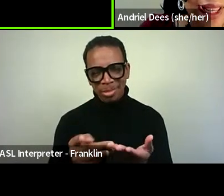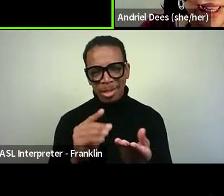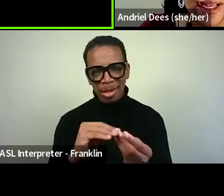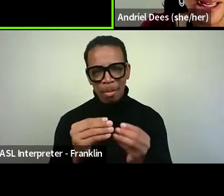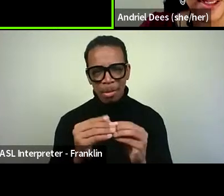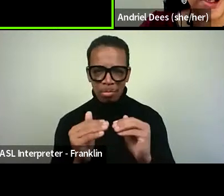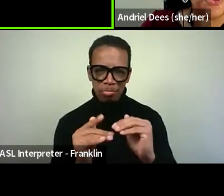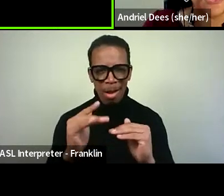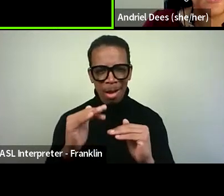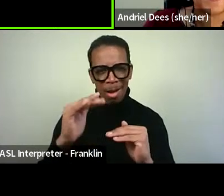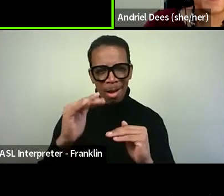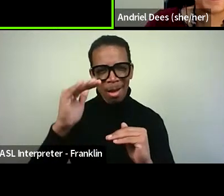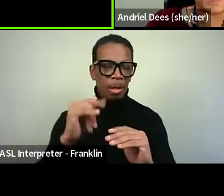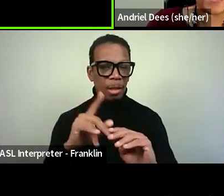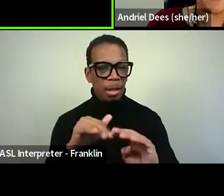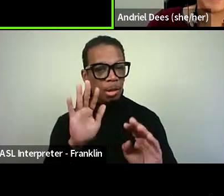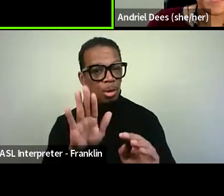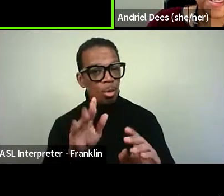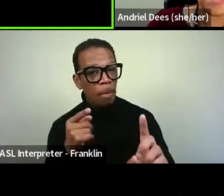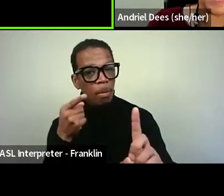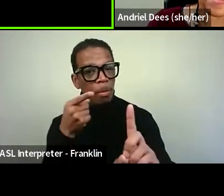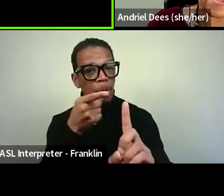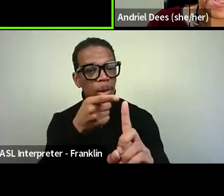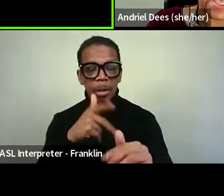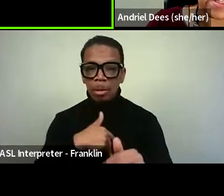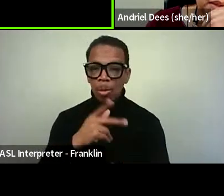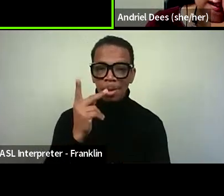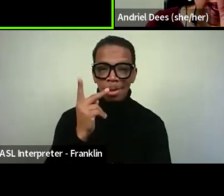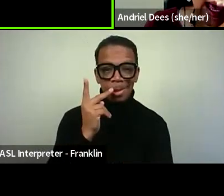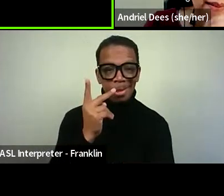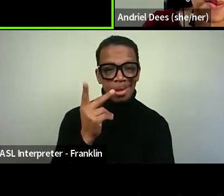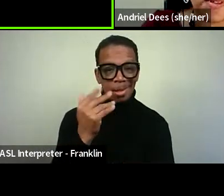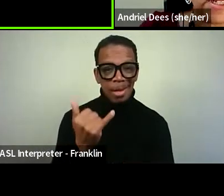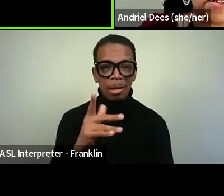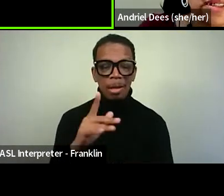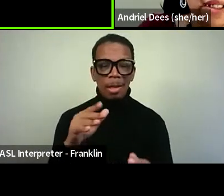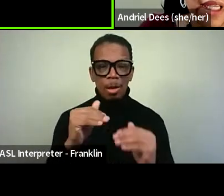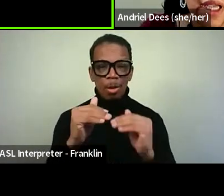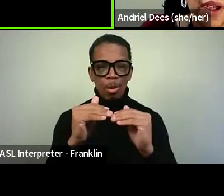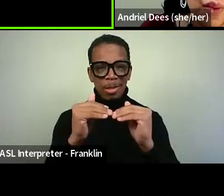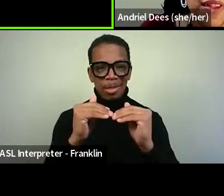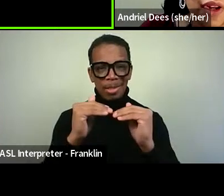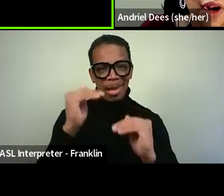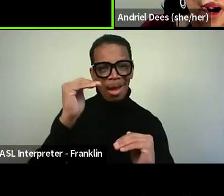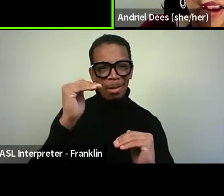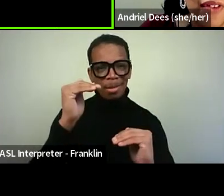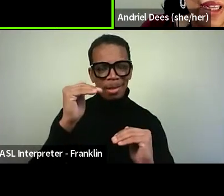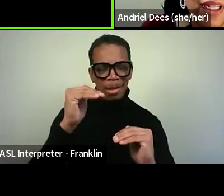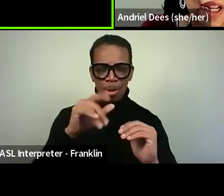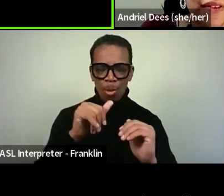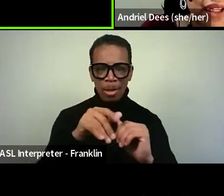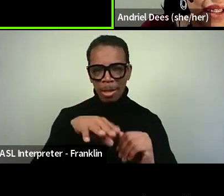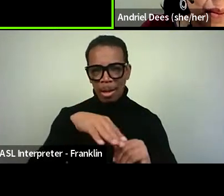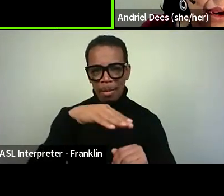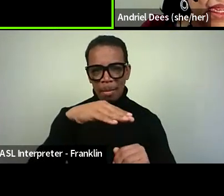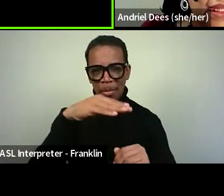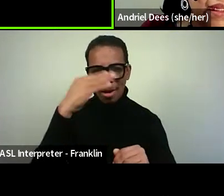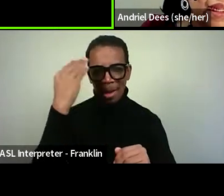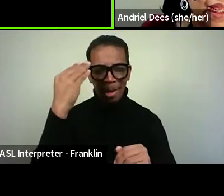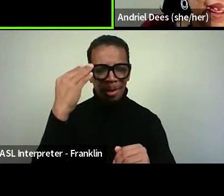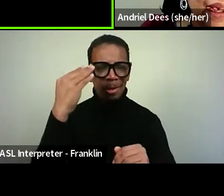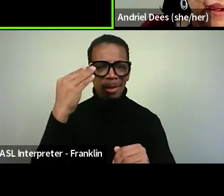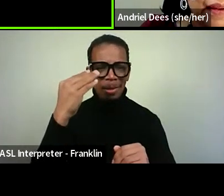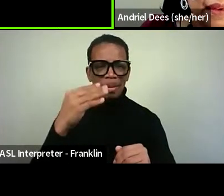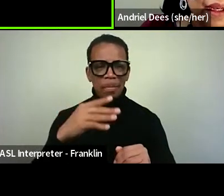your point, we're seeing that, we continue to see that those gaps, particularly within our African and African